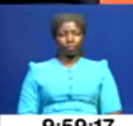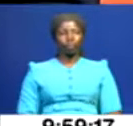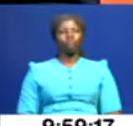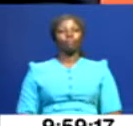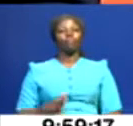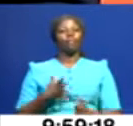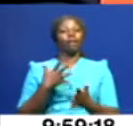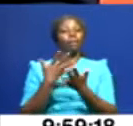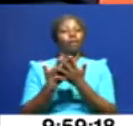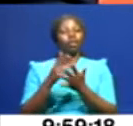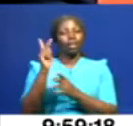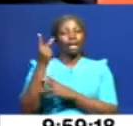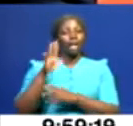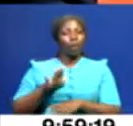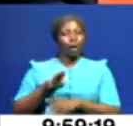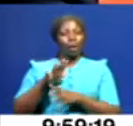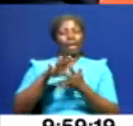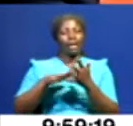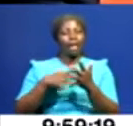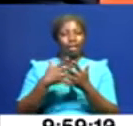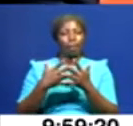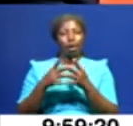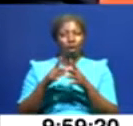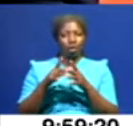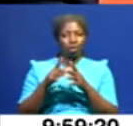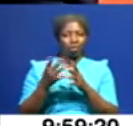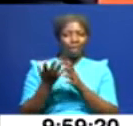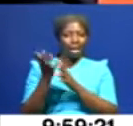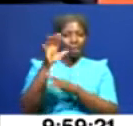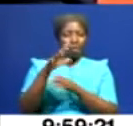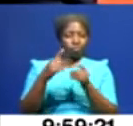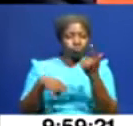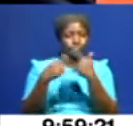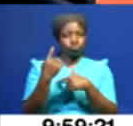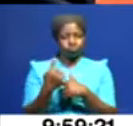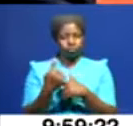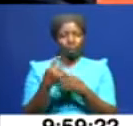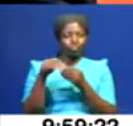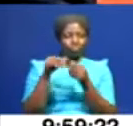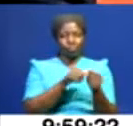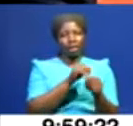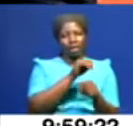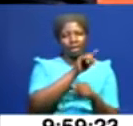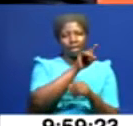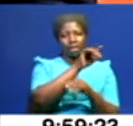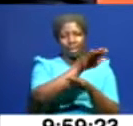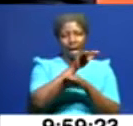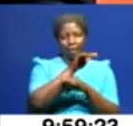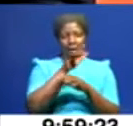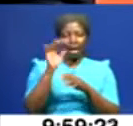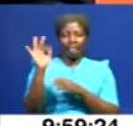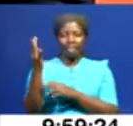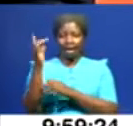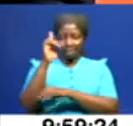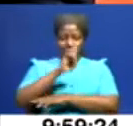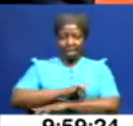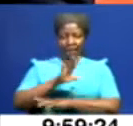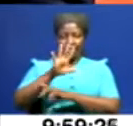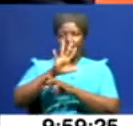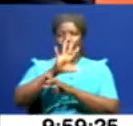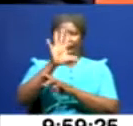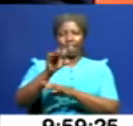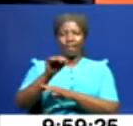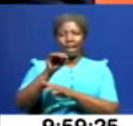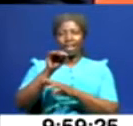Now, Prisons Kenya women's netball team secured a 49-47 win over Green Buffaloes of Zambia on day three of the East Africa Netball Club